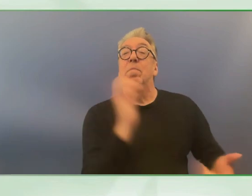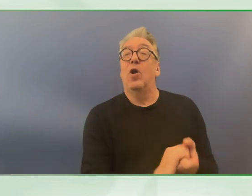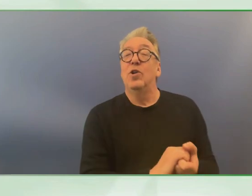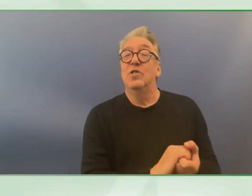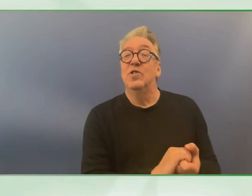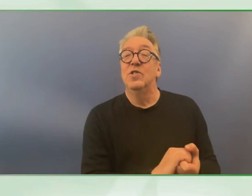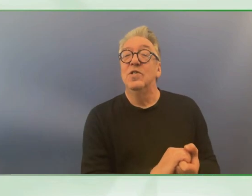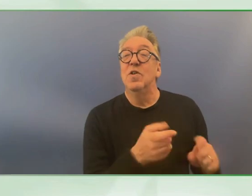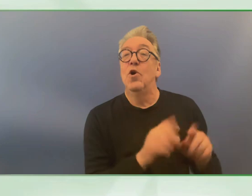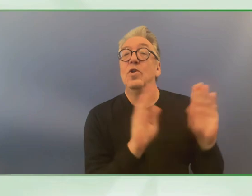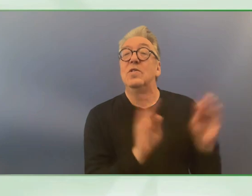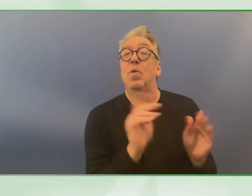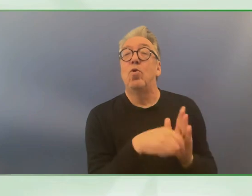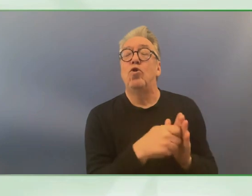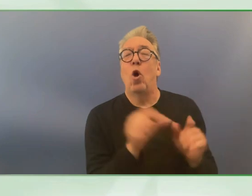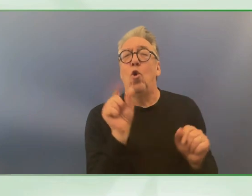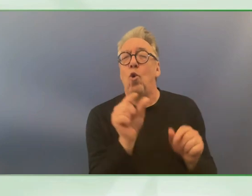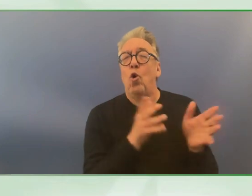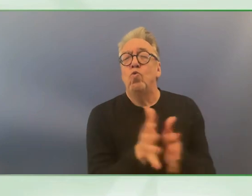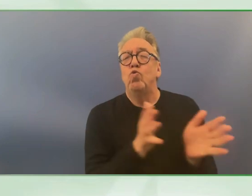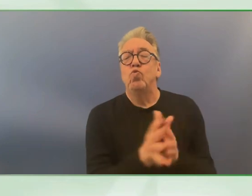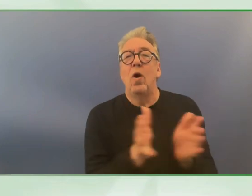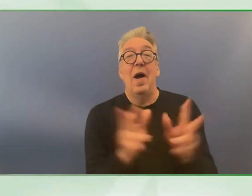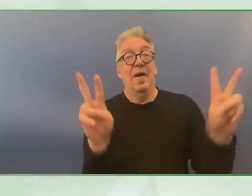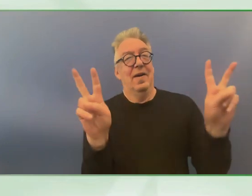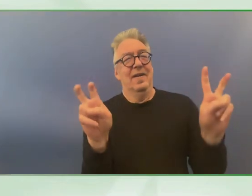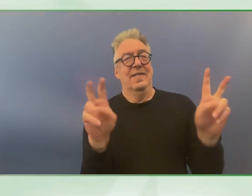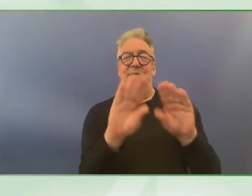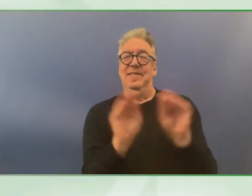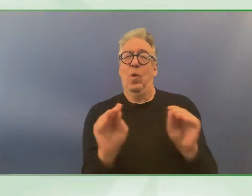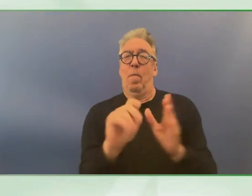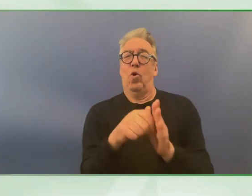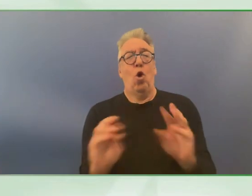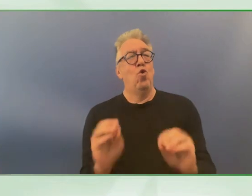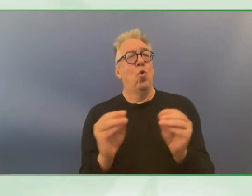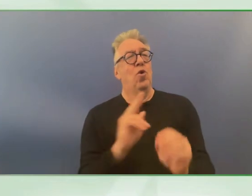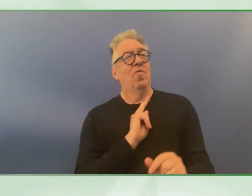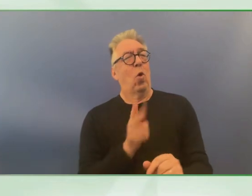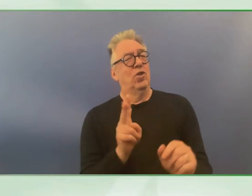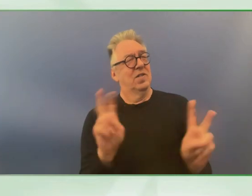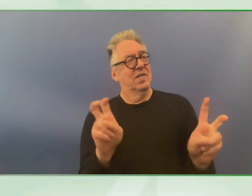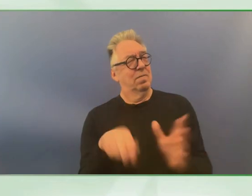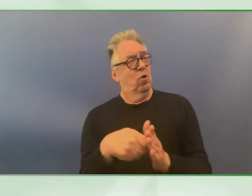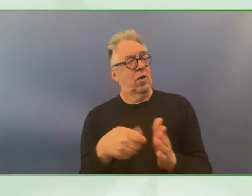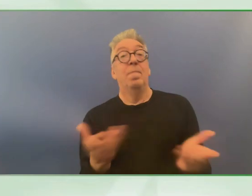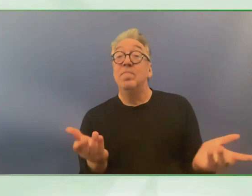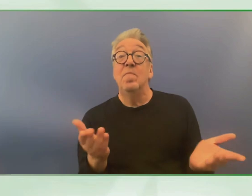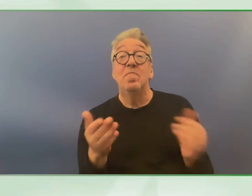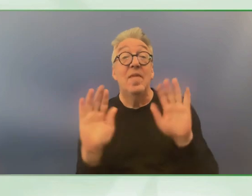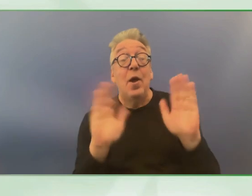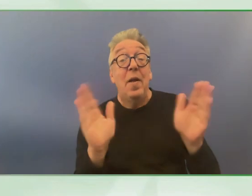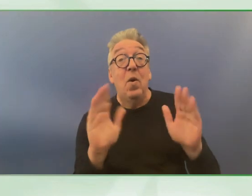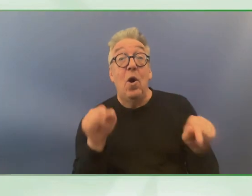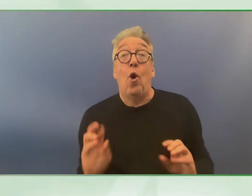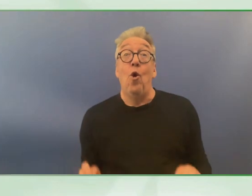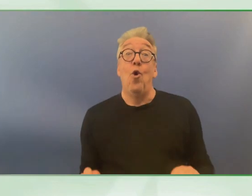few words about Zero Project Youth Voices. Hello everyone, Hello everyone, welcome to the Young Voices at ZeroCon